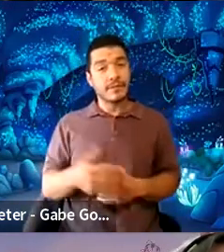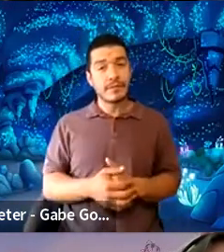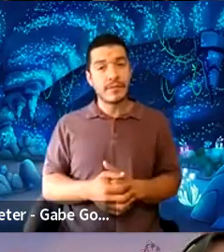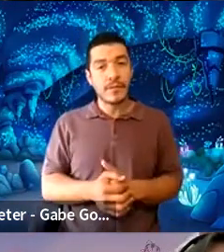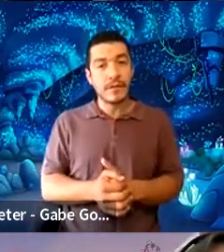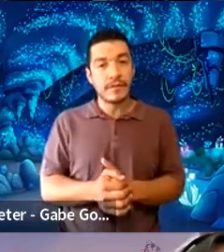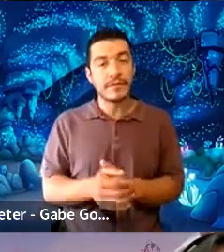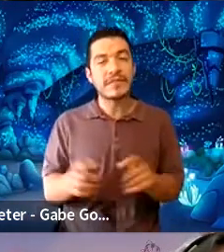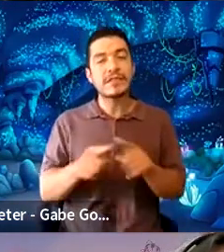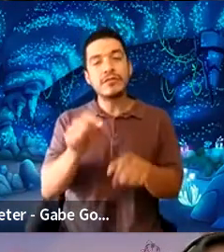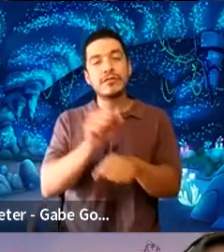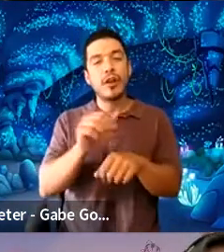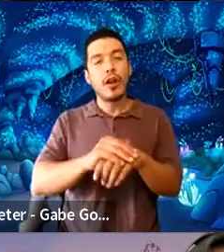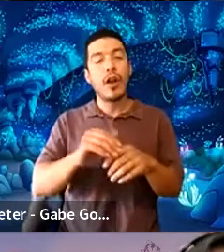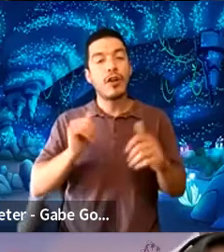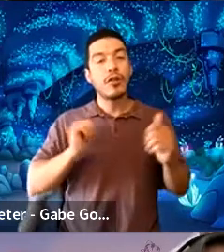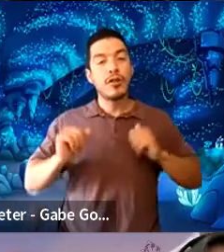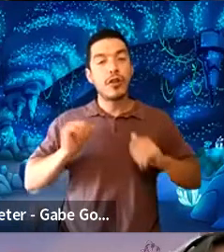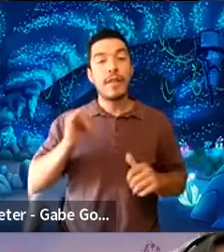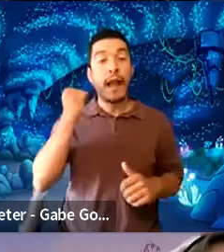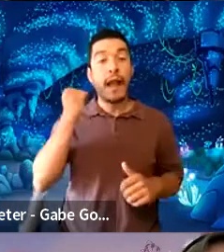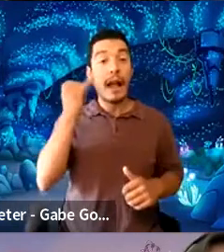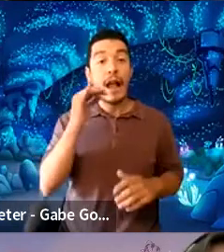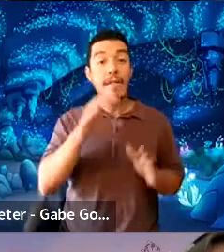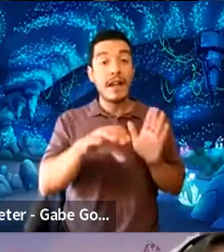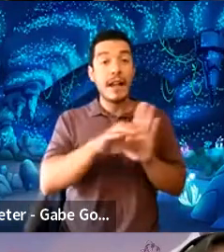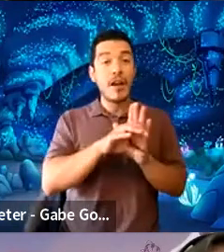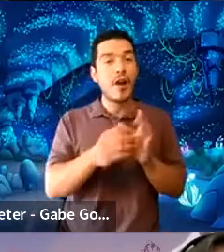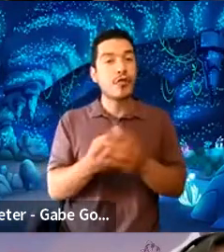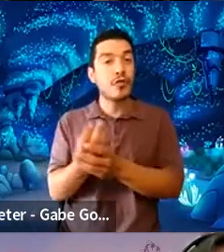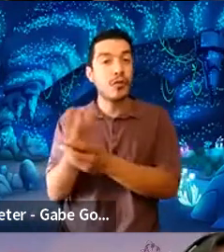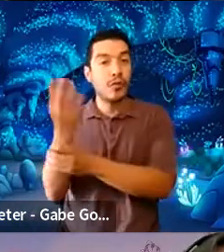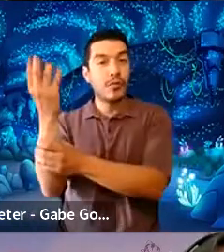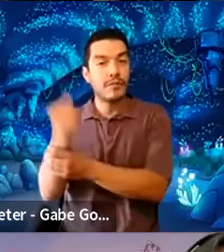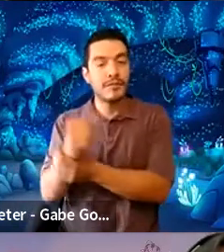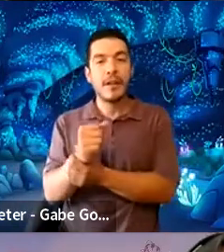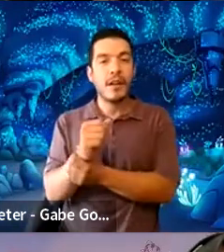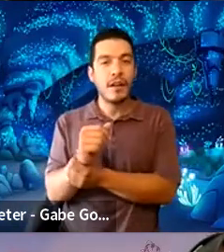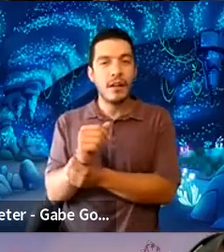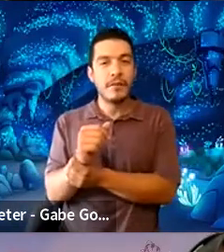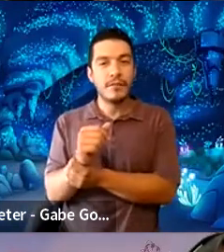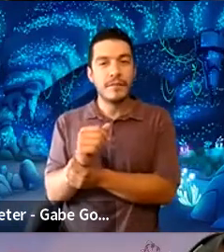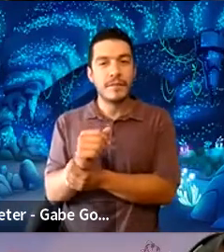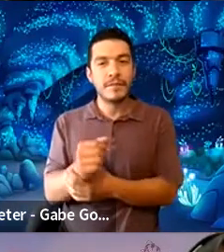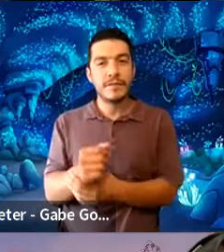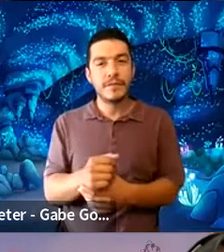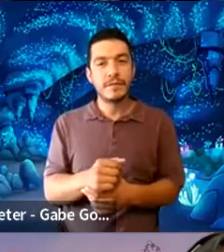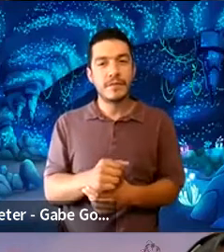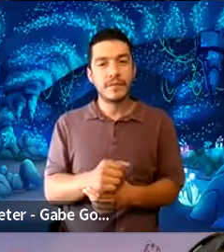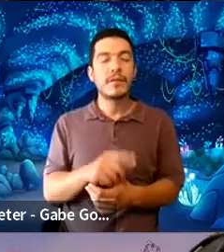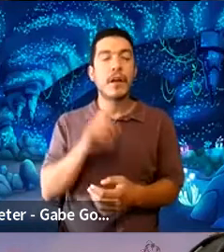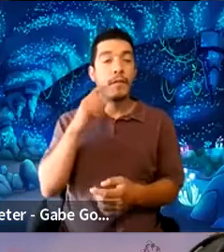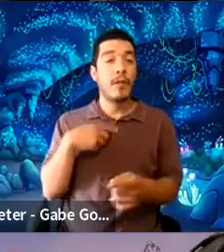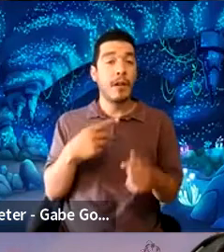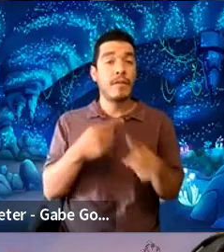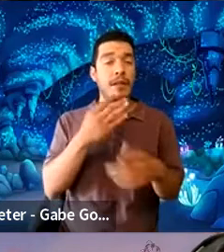as you work on a show, your idea of the character blossoms and grows. For me, coming from some of the shows